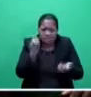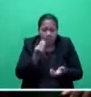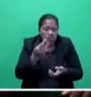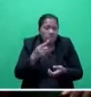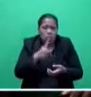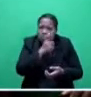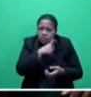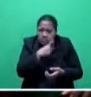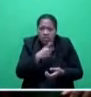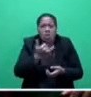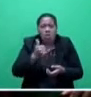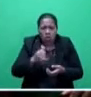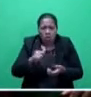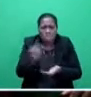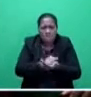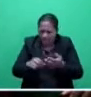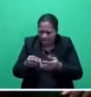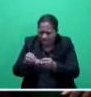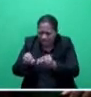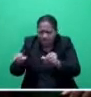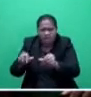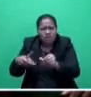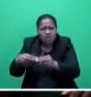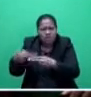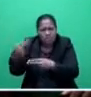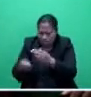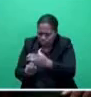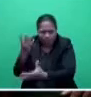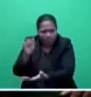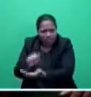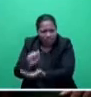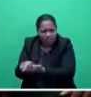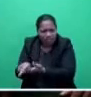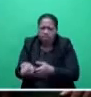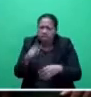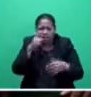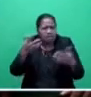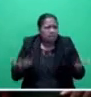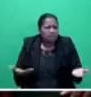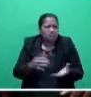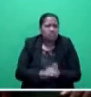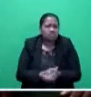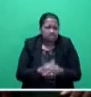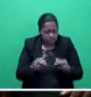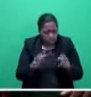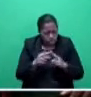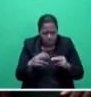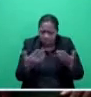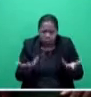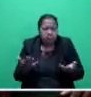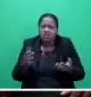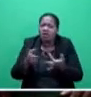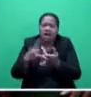plants. Many in the rural areas do have access to animal manure, but those in peri-urban and others don't. So it